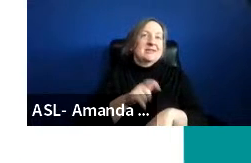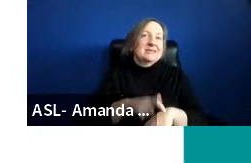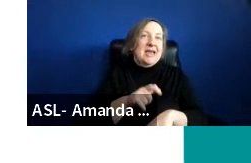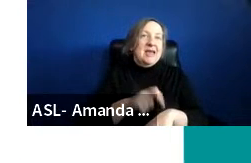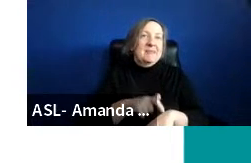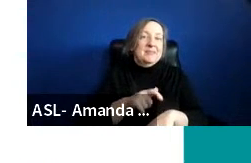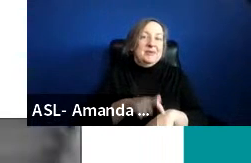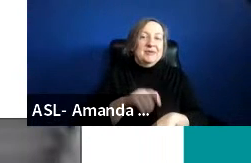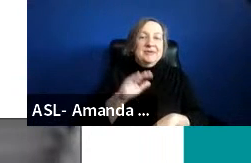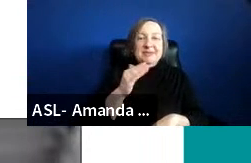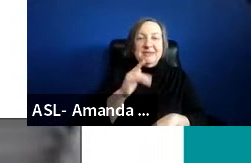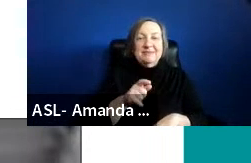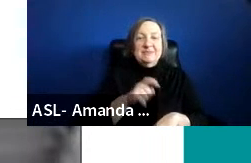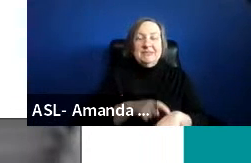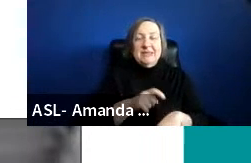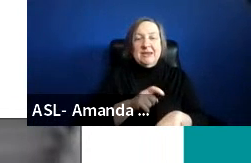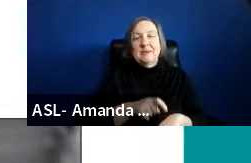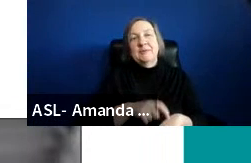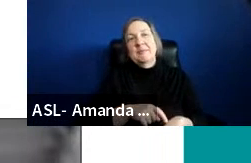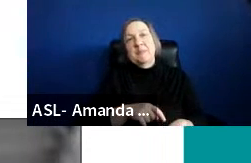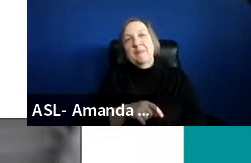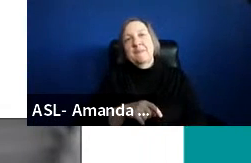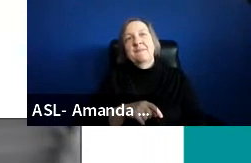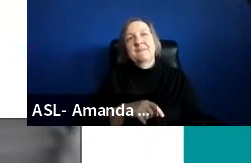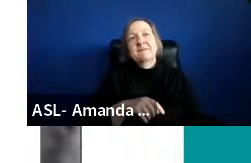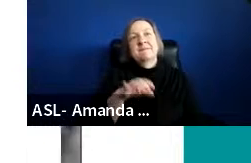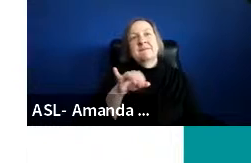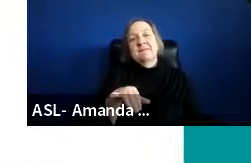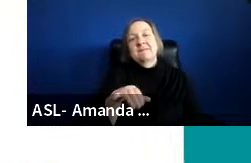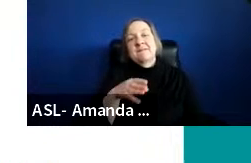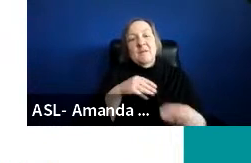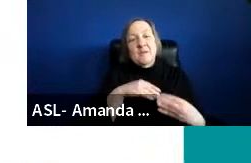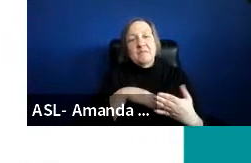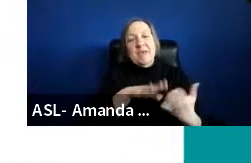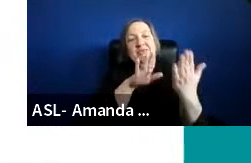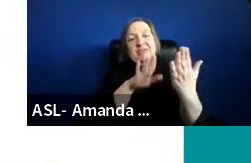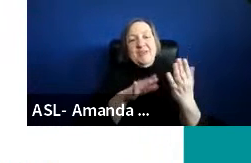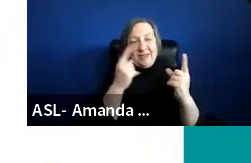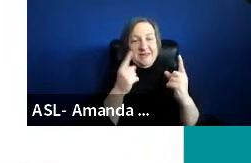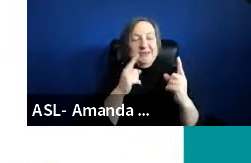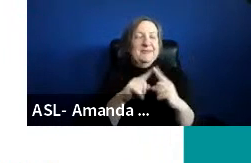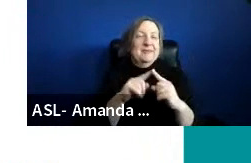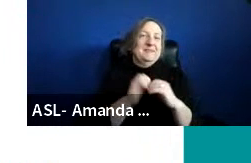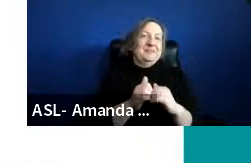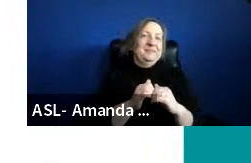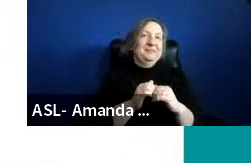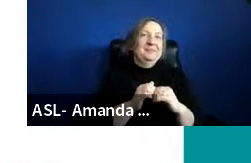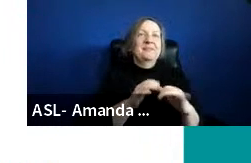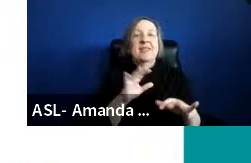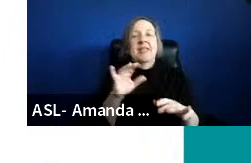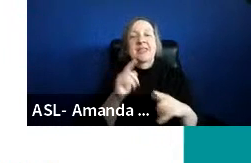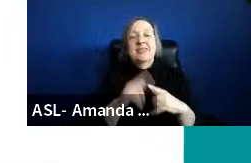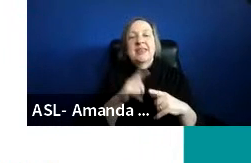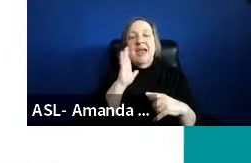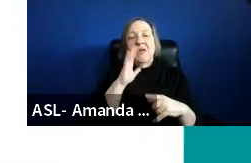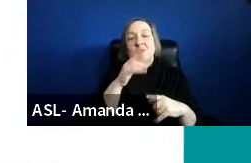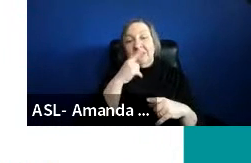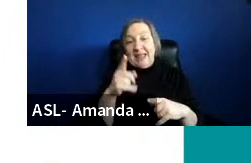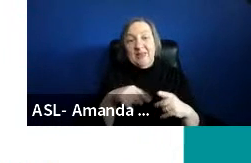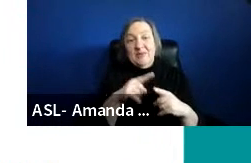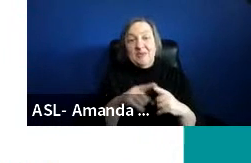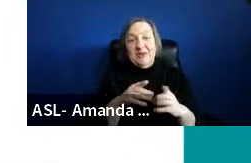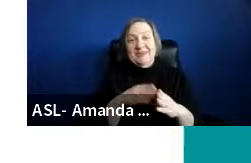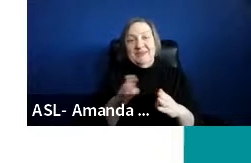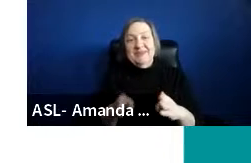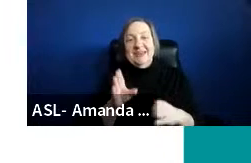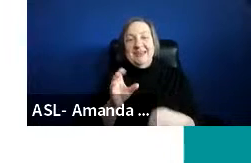Yeah, it looks like it might be. Oh, yeah, so the methodology one, great. And then I'll just tell you when to go to the